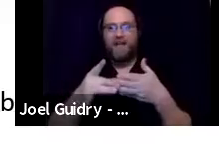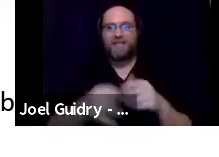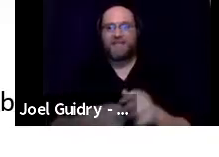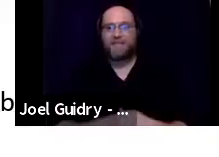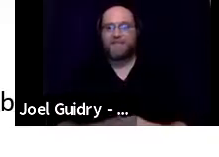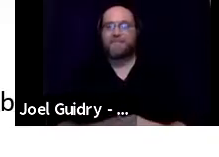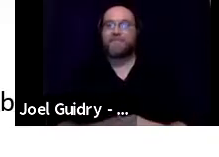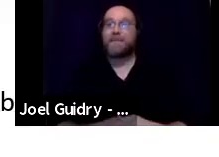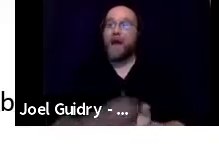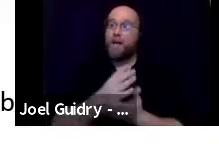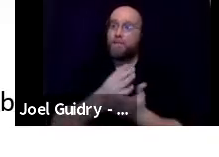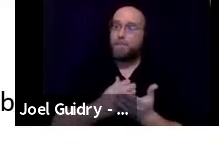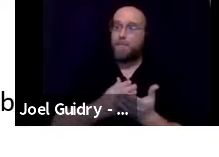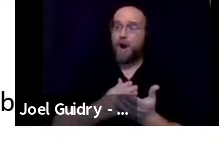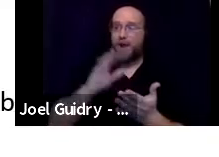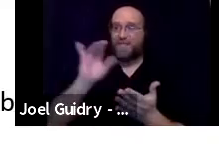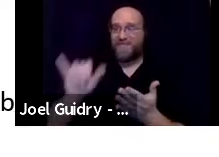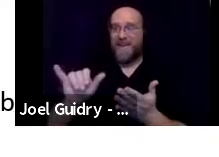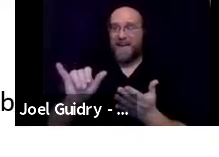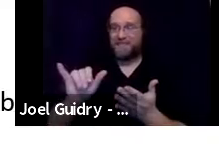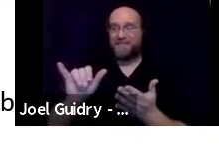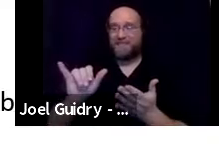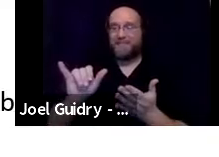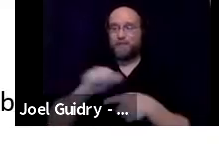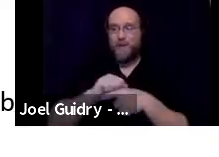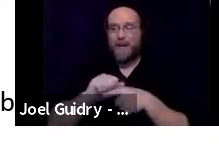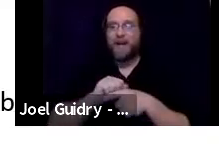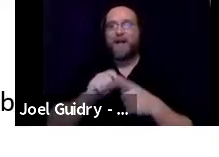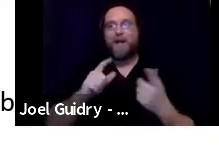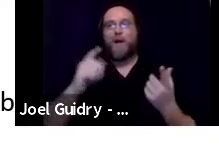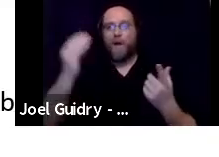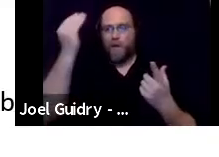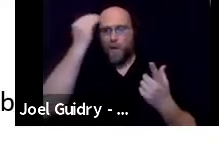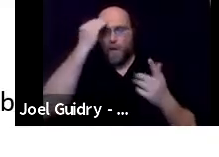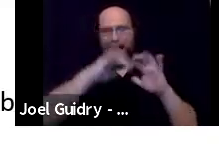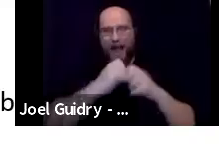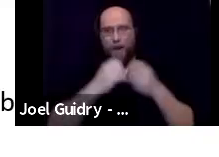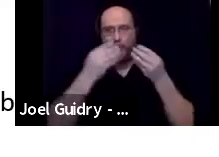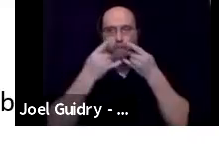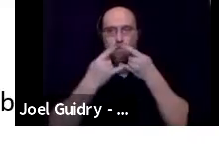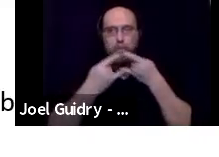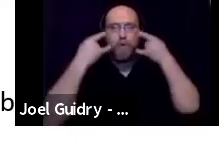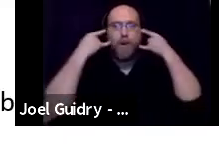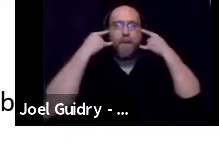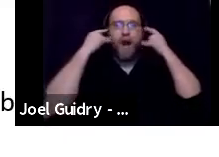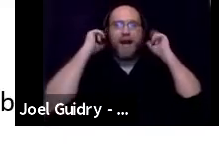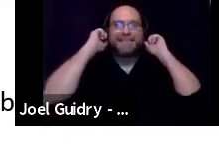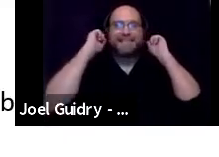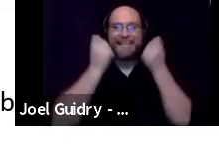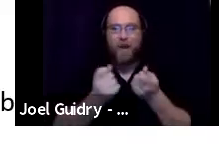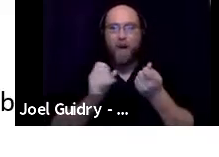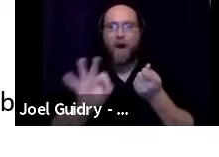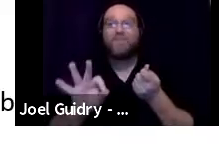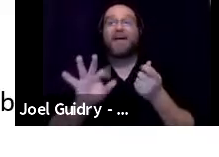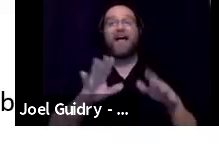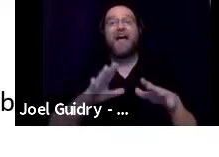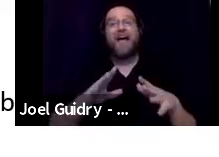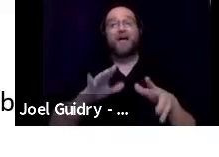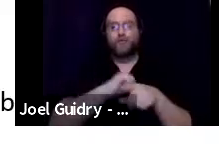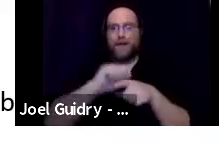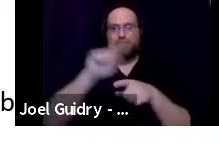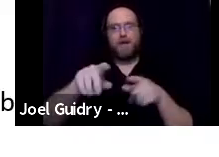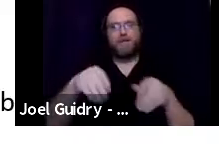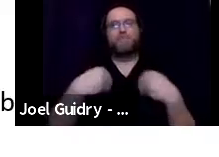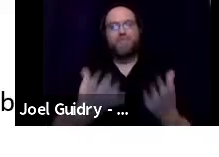knowing how to put them on and take them off, which is part of the training districts must provide. Respirator use that